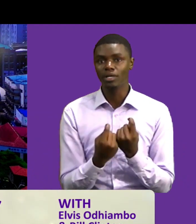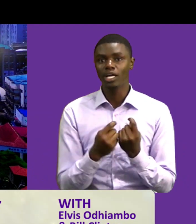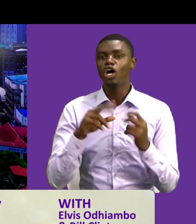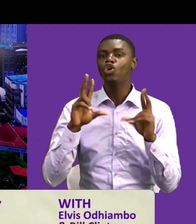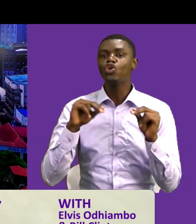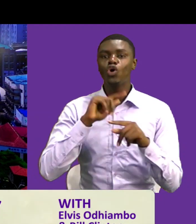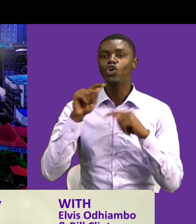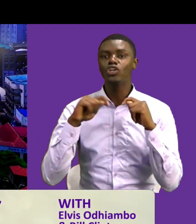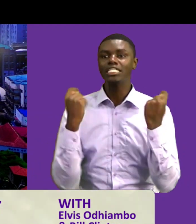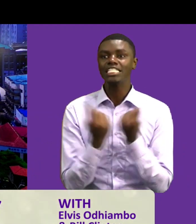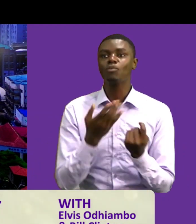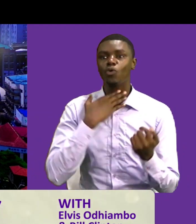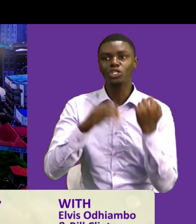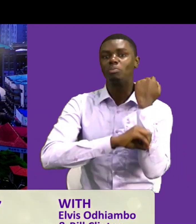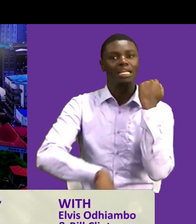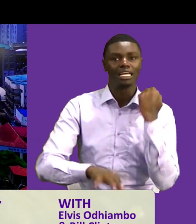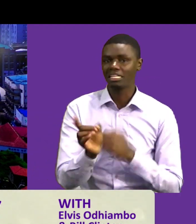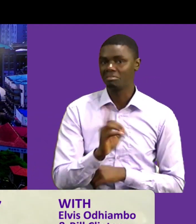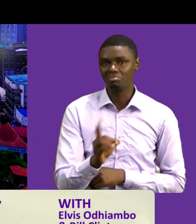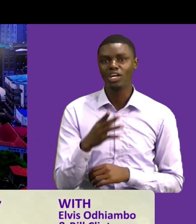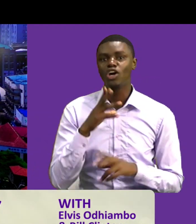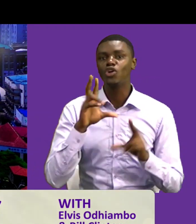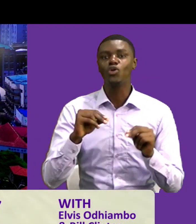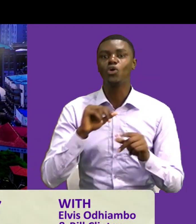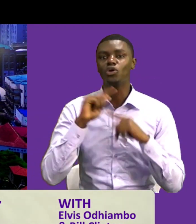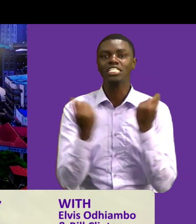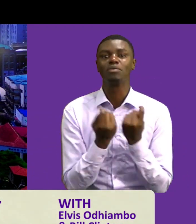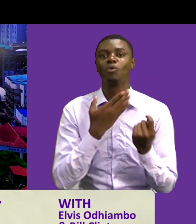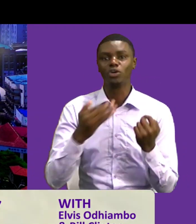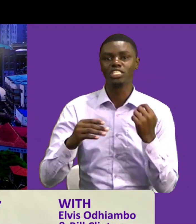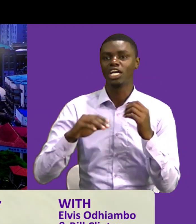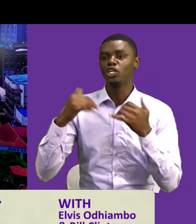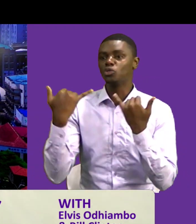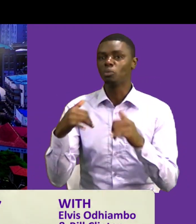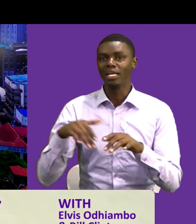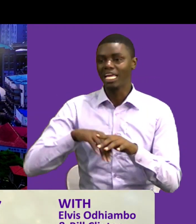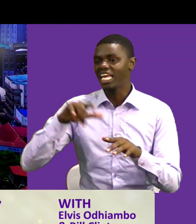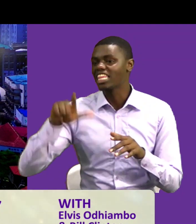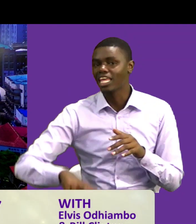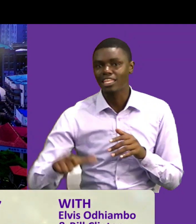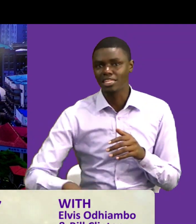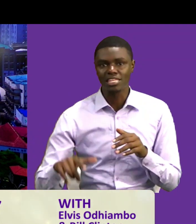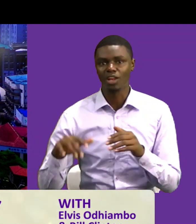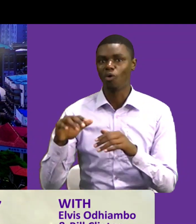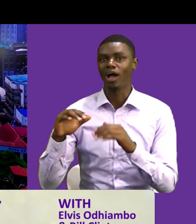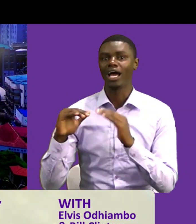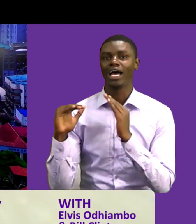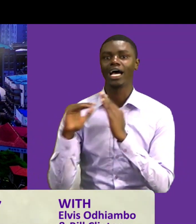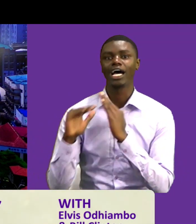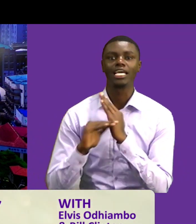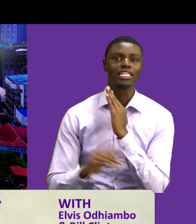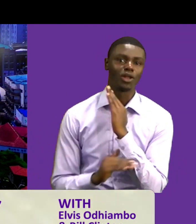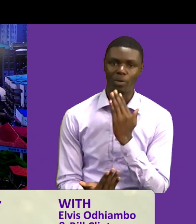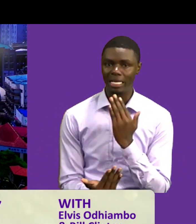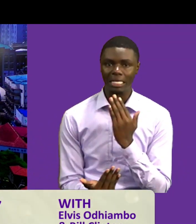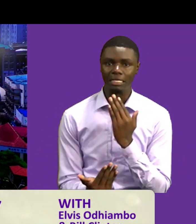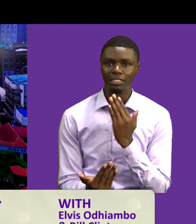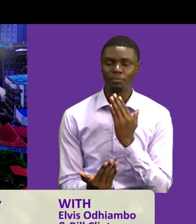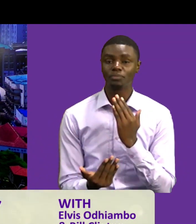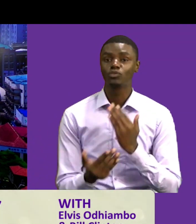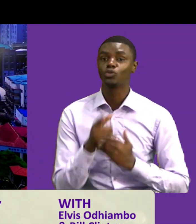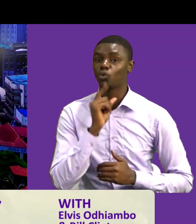wants to be relegated. No teams wants to play in the lower tier of the Kenyan